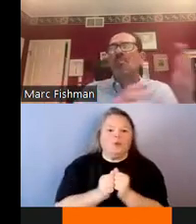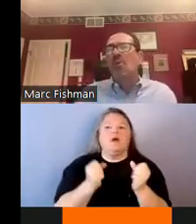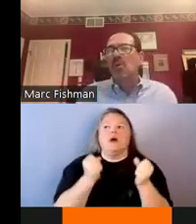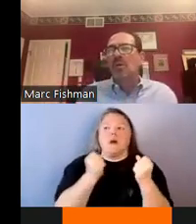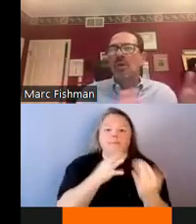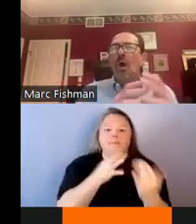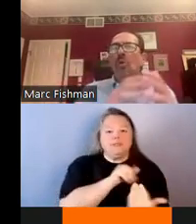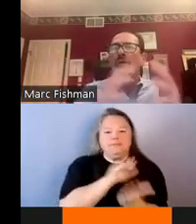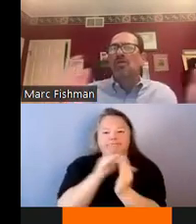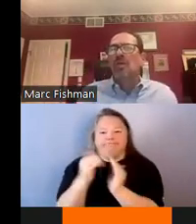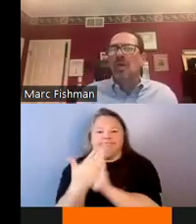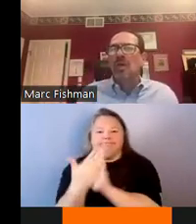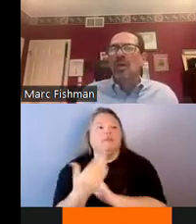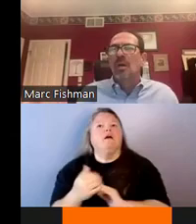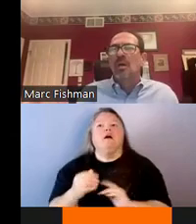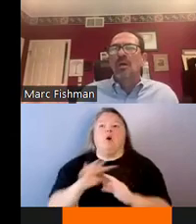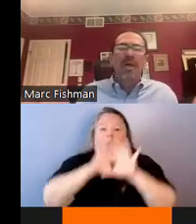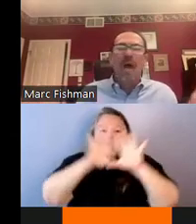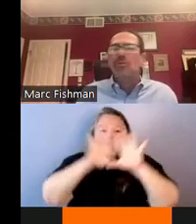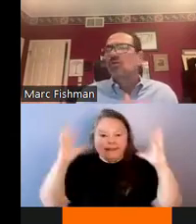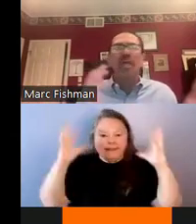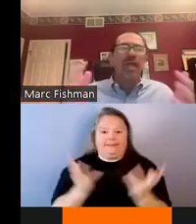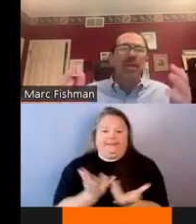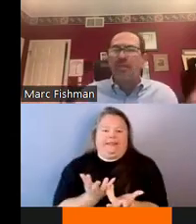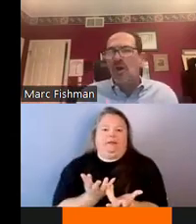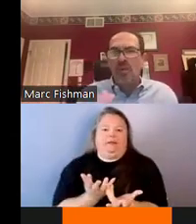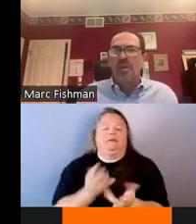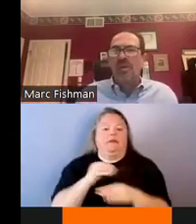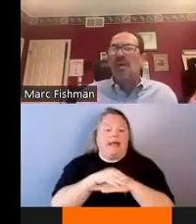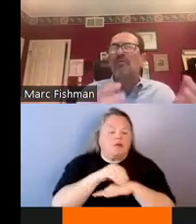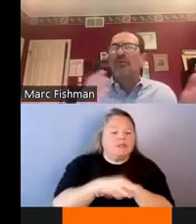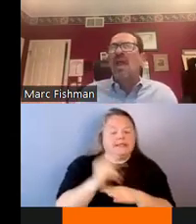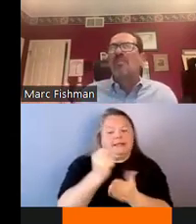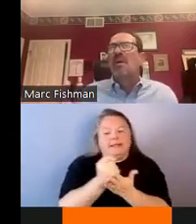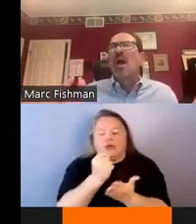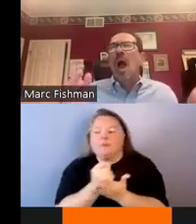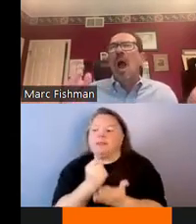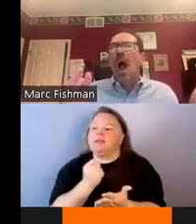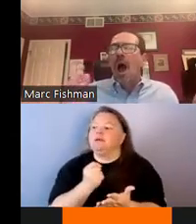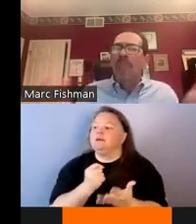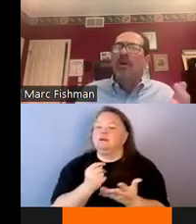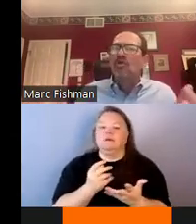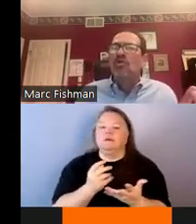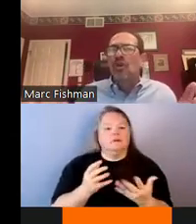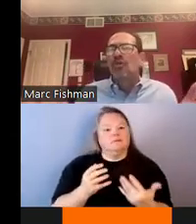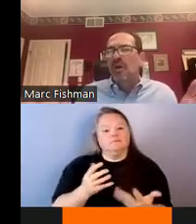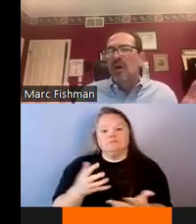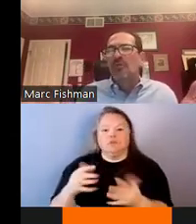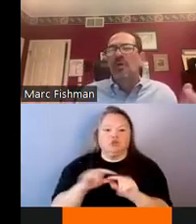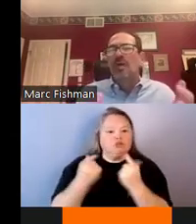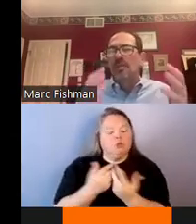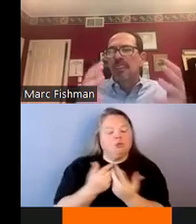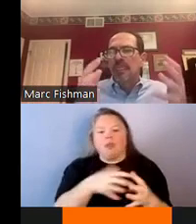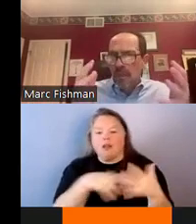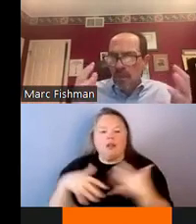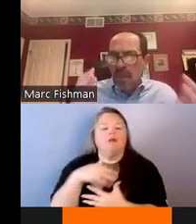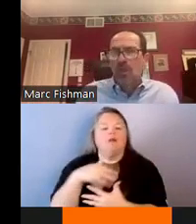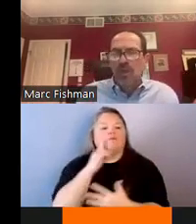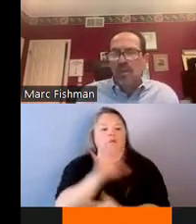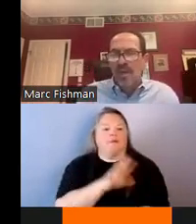multimodal, multi-component, holistic counseling and therapy frame on their journey for